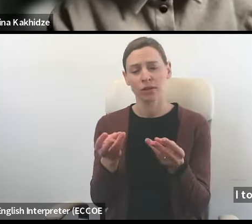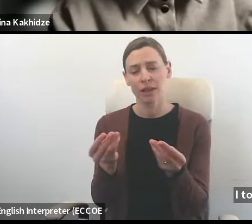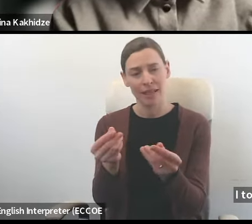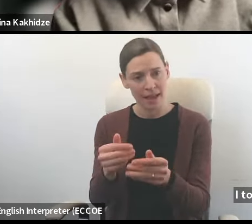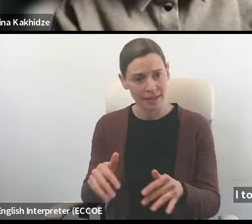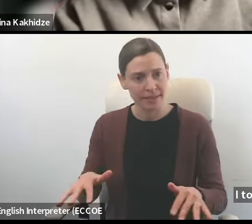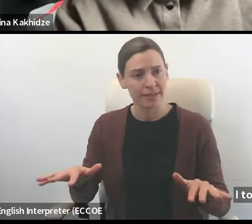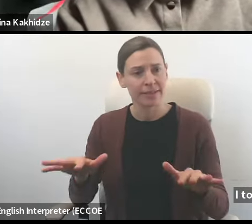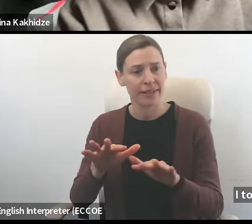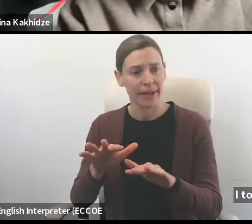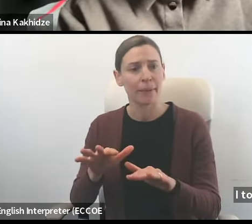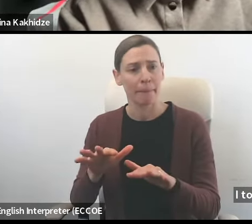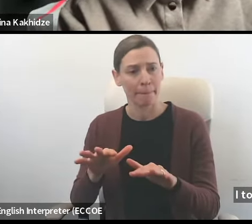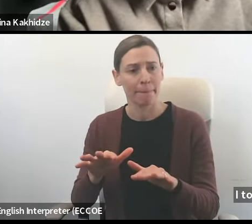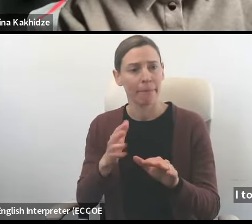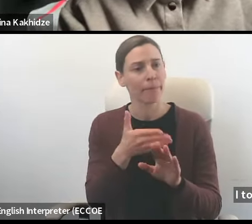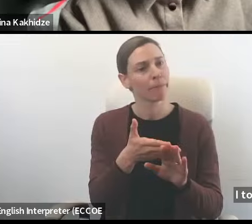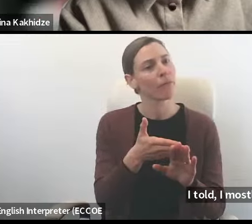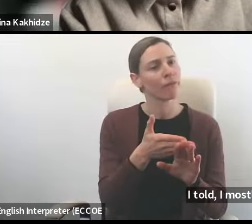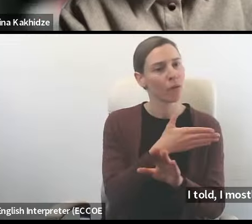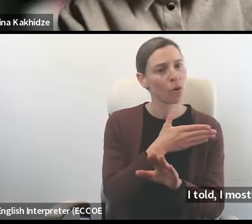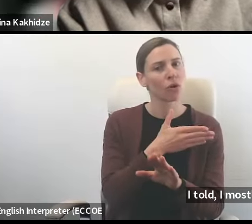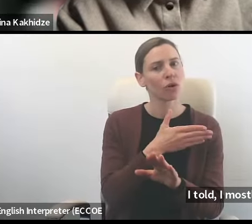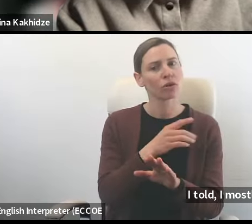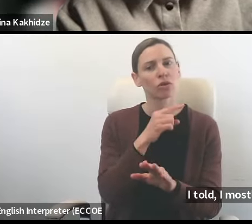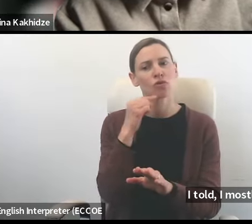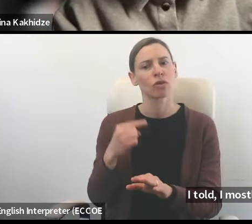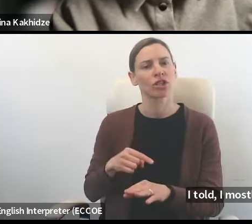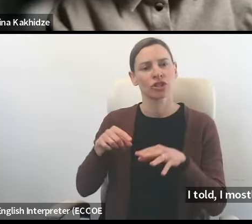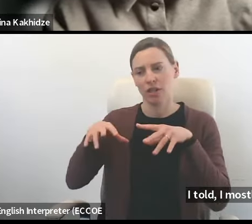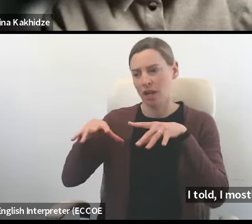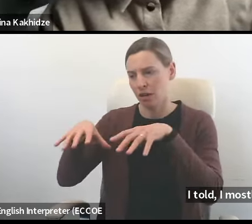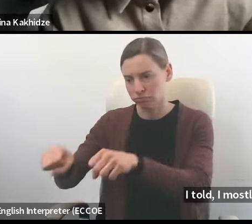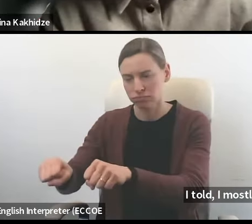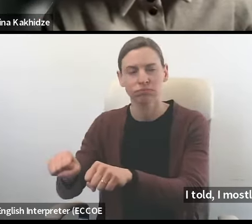before the full-scale invasion. I would go